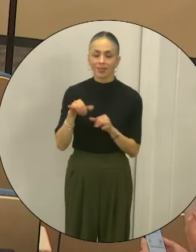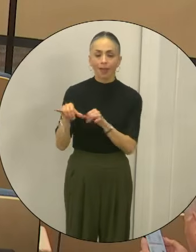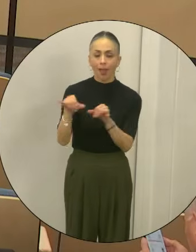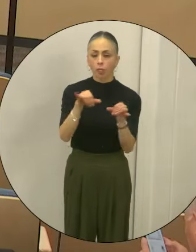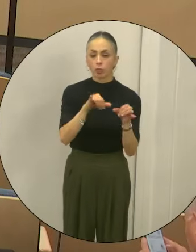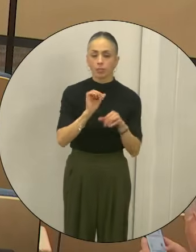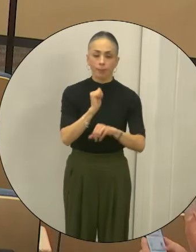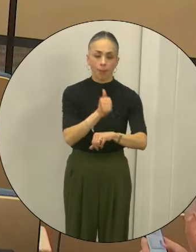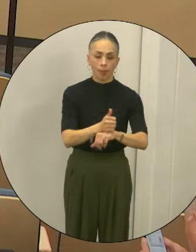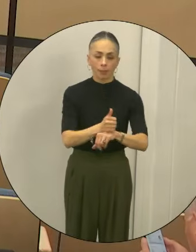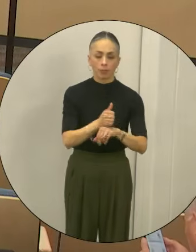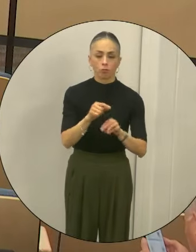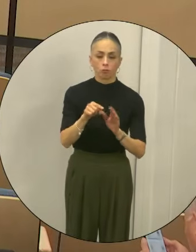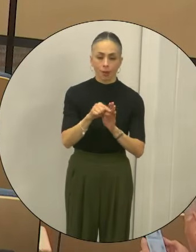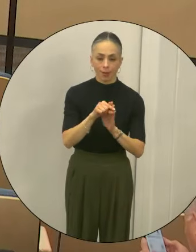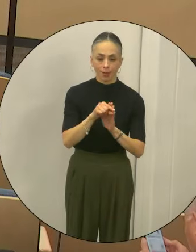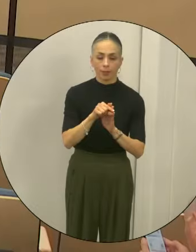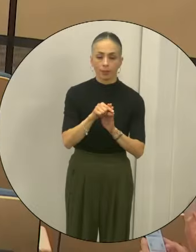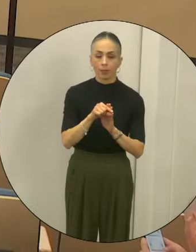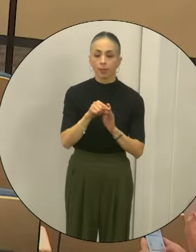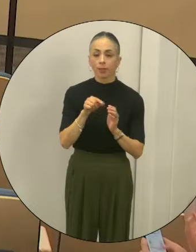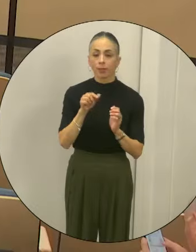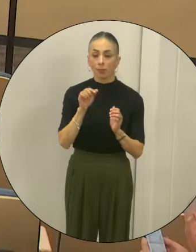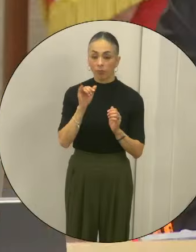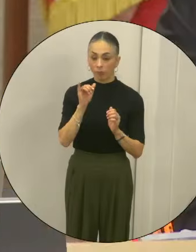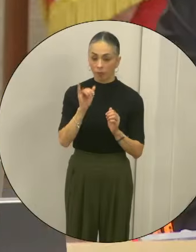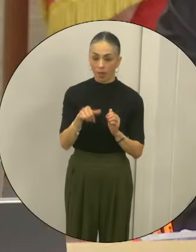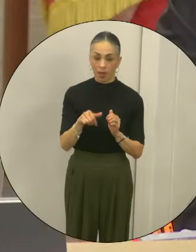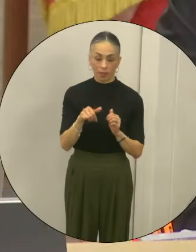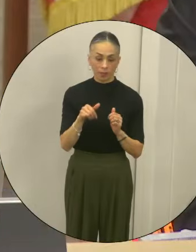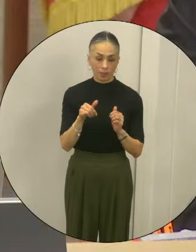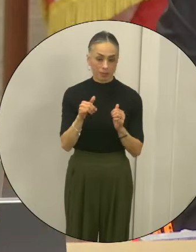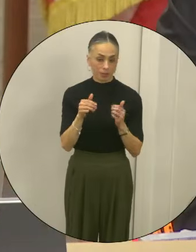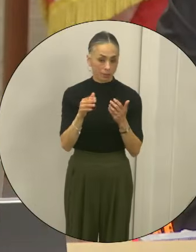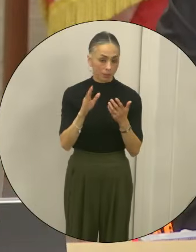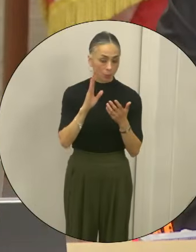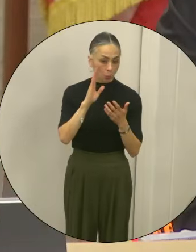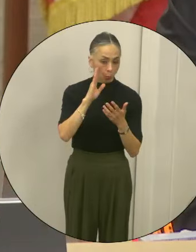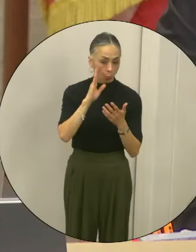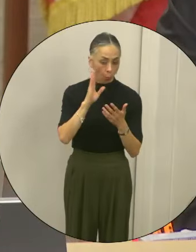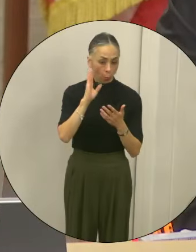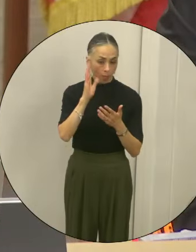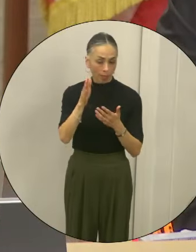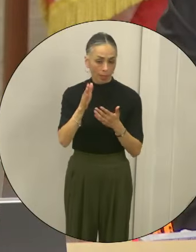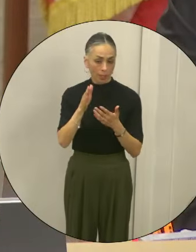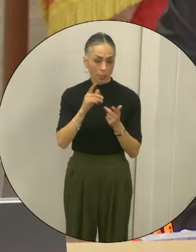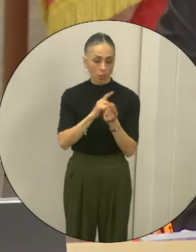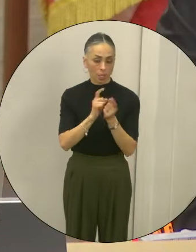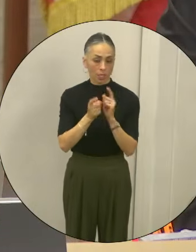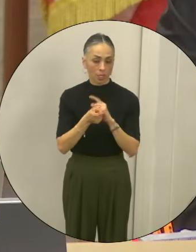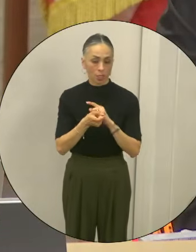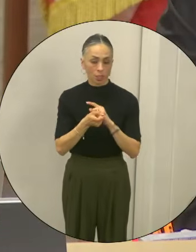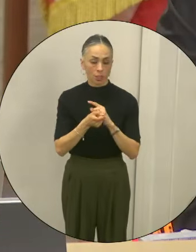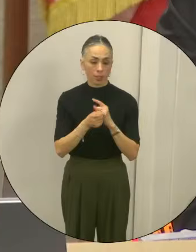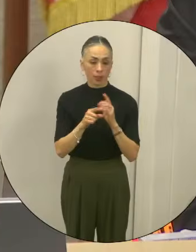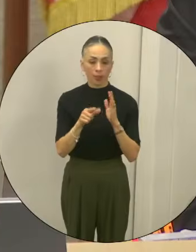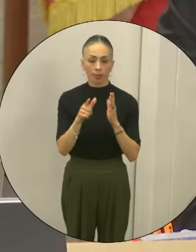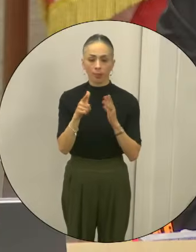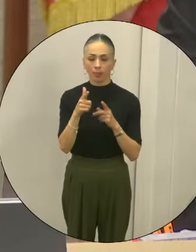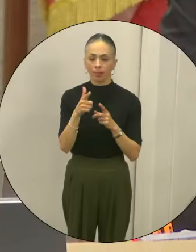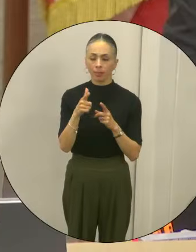standards-based grading. Would this move the traditional grading, the letter grading, to proficiency rates? I had read